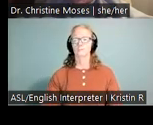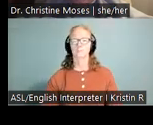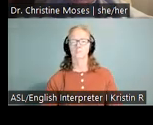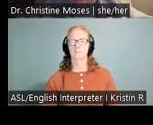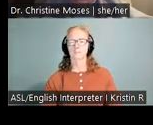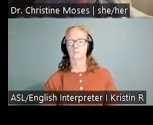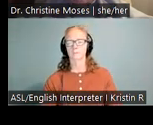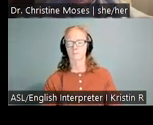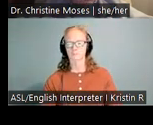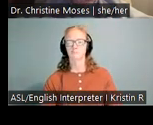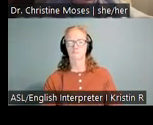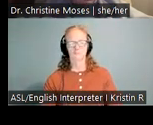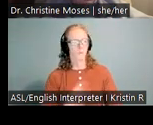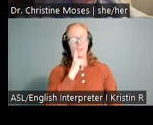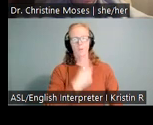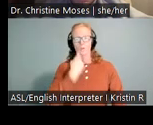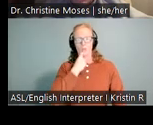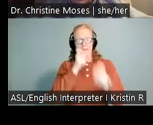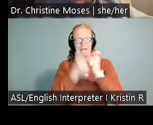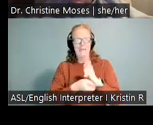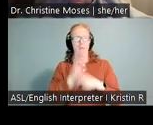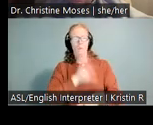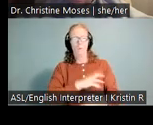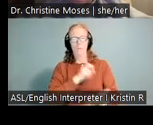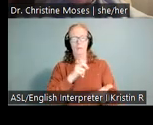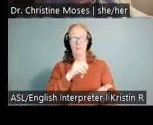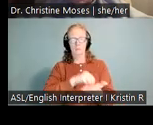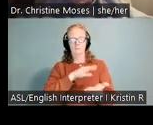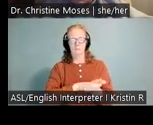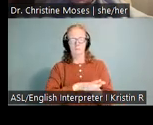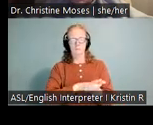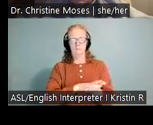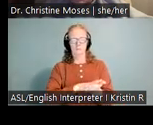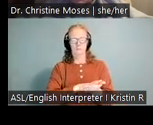These two edits then, and